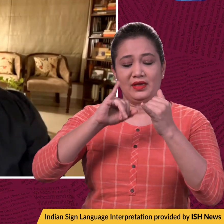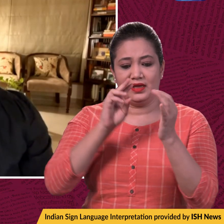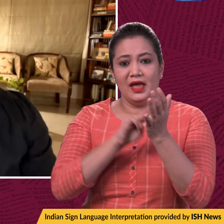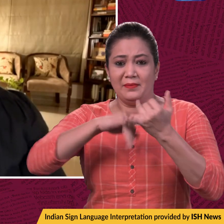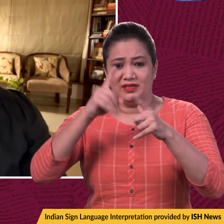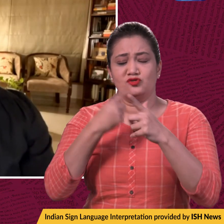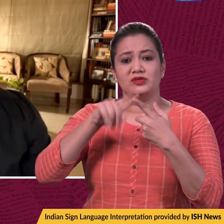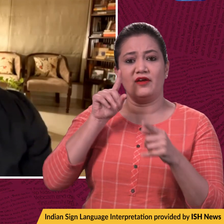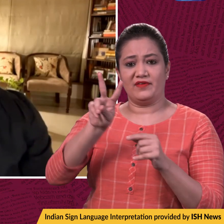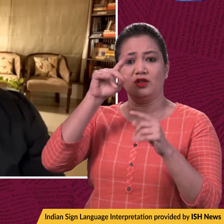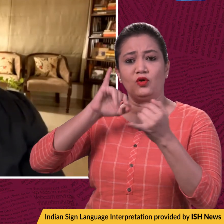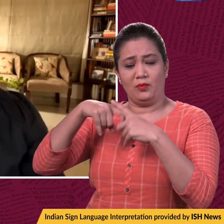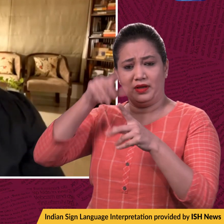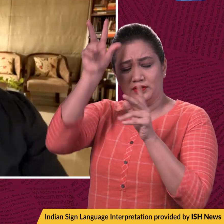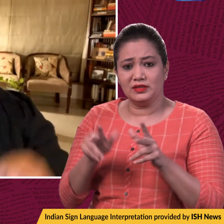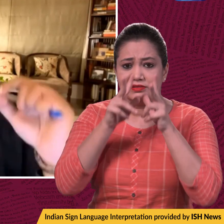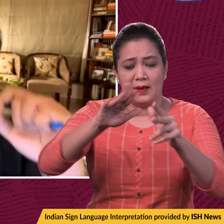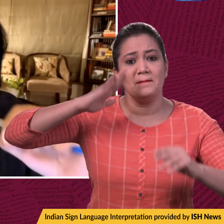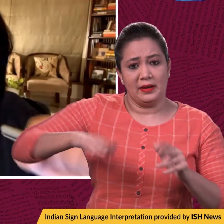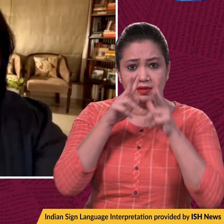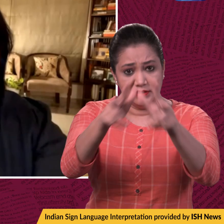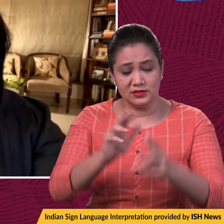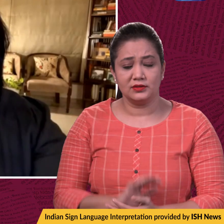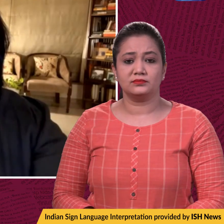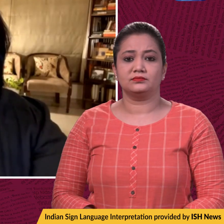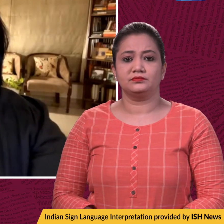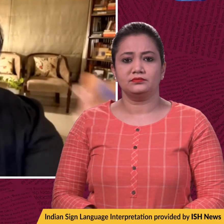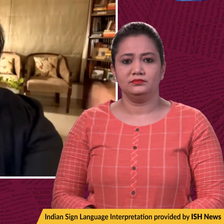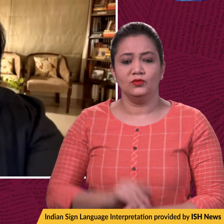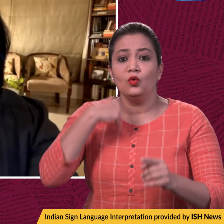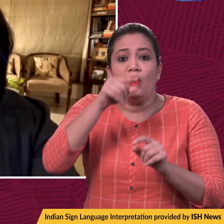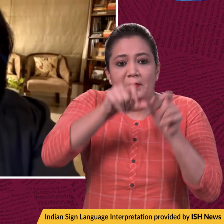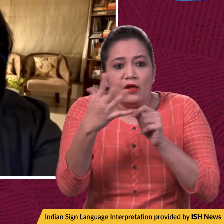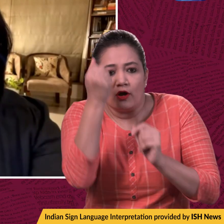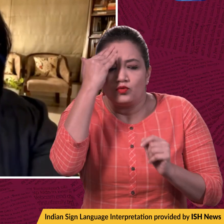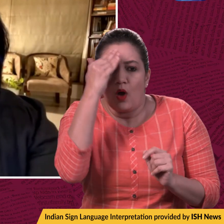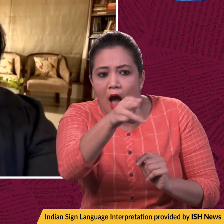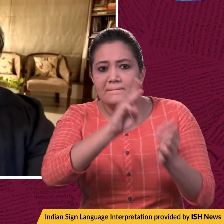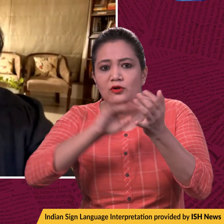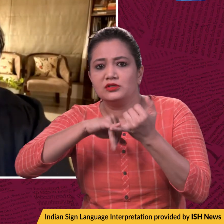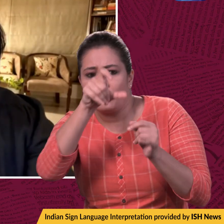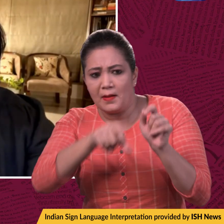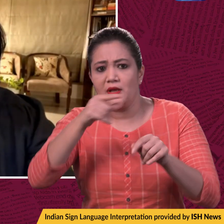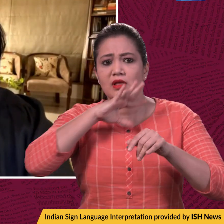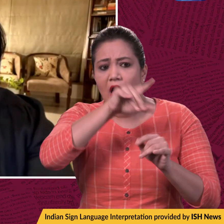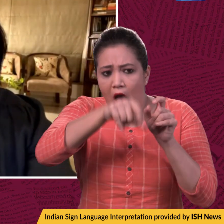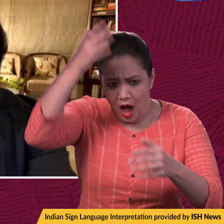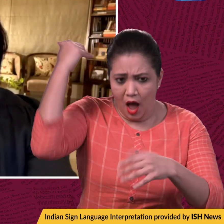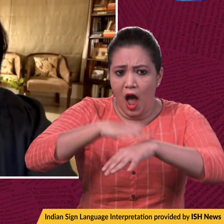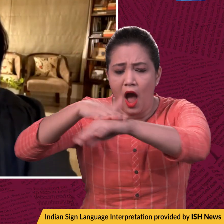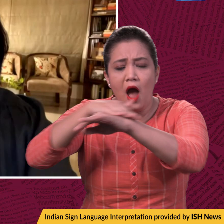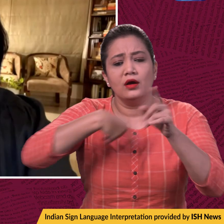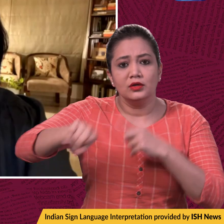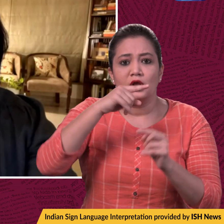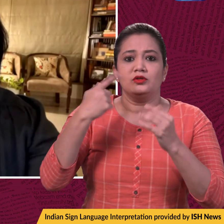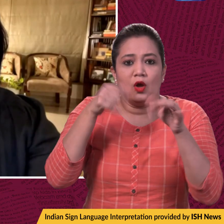Empowerment Minister Virendra Kumar has said in Parliament, and I'm quoting, all identified and eligible manual scavengers have been provided with